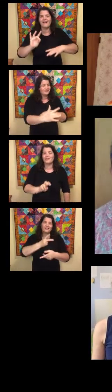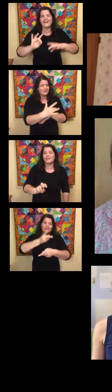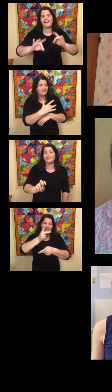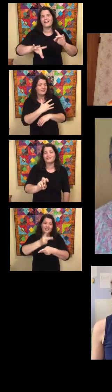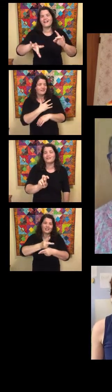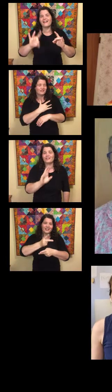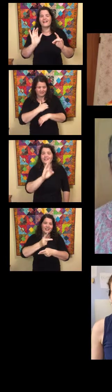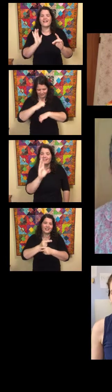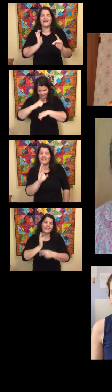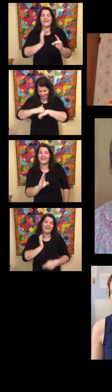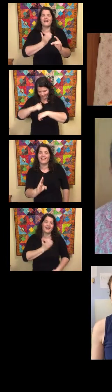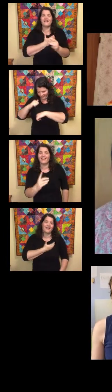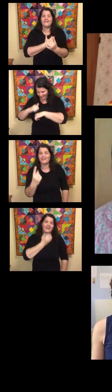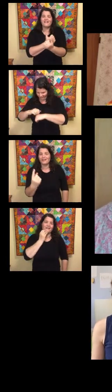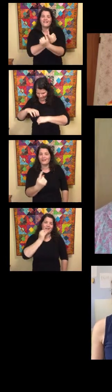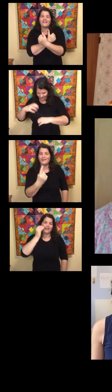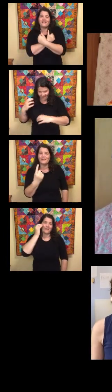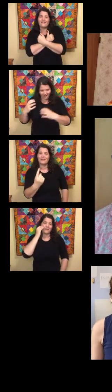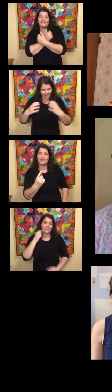know. And share